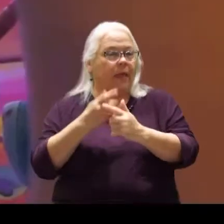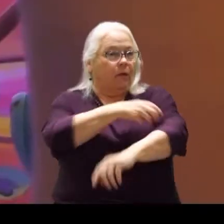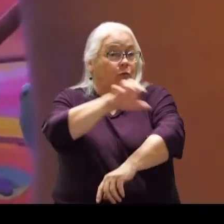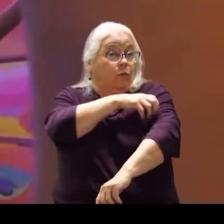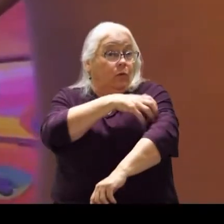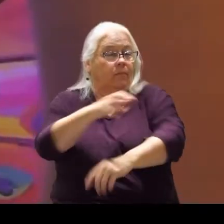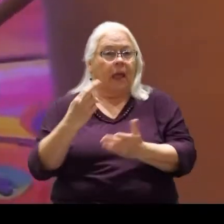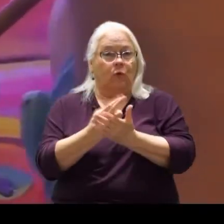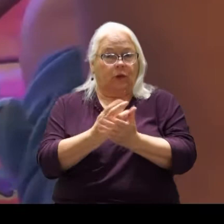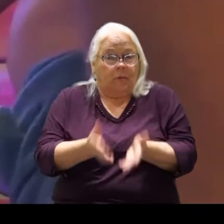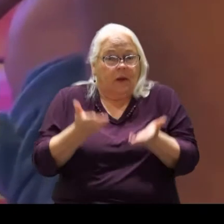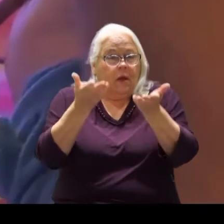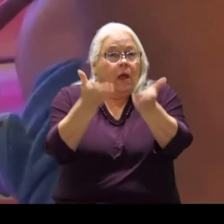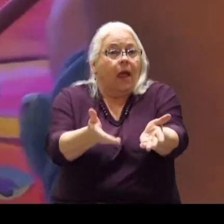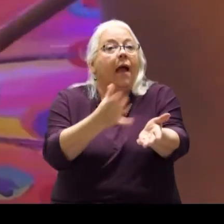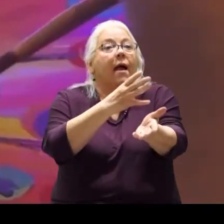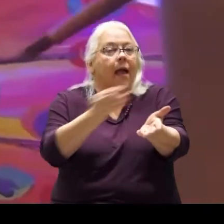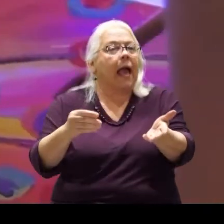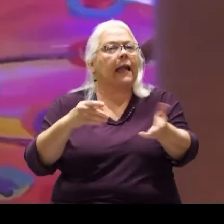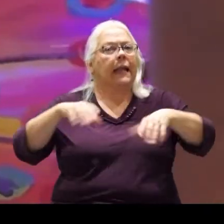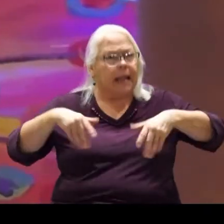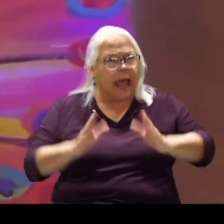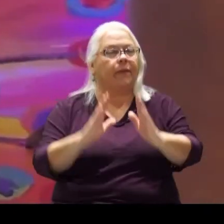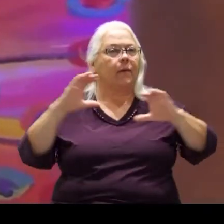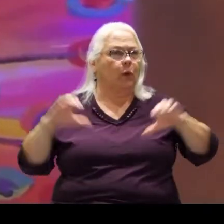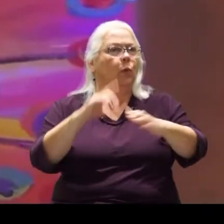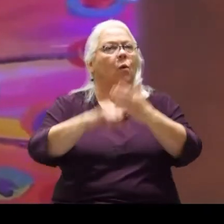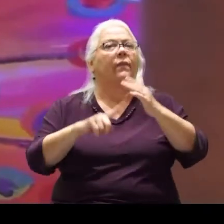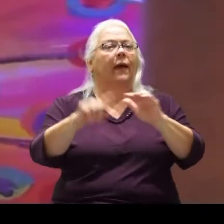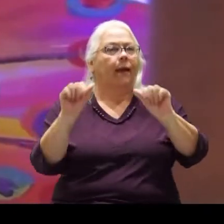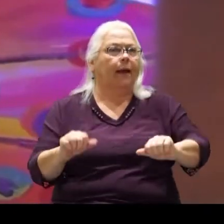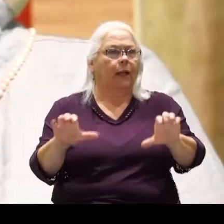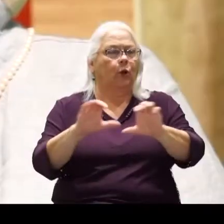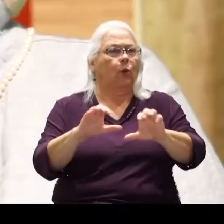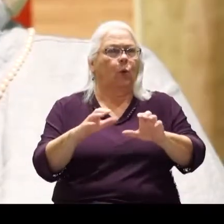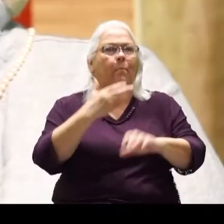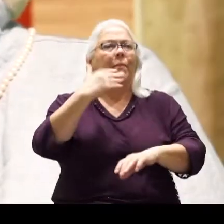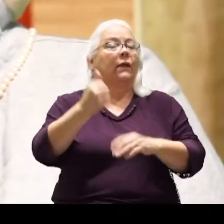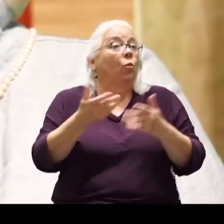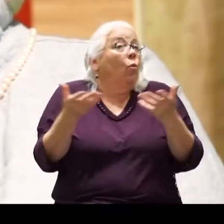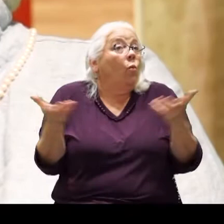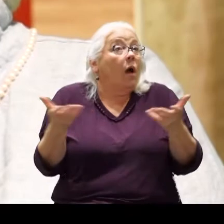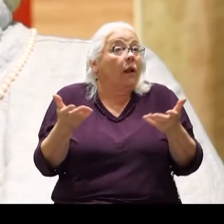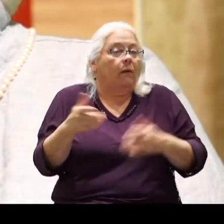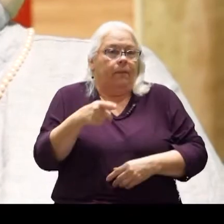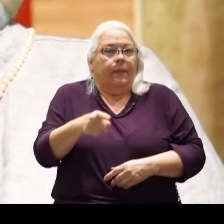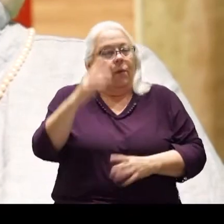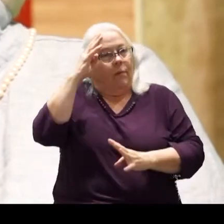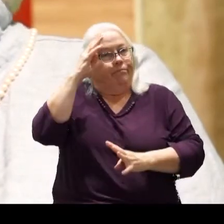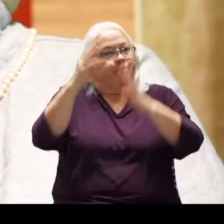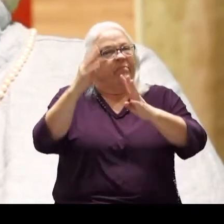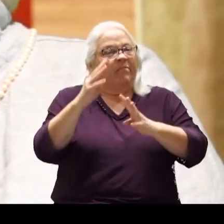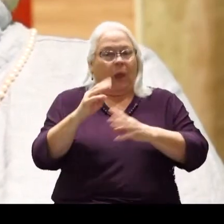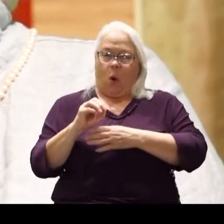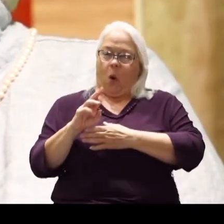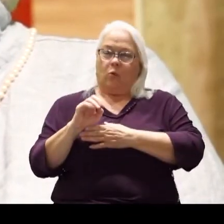challenges, find a theme, find something that everybody agrees to, and then find the resources and then enable them to do what